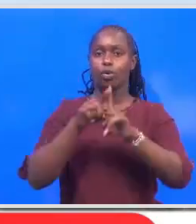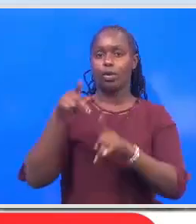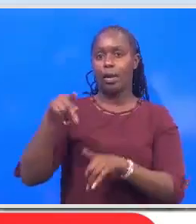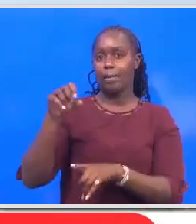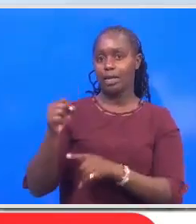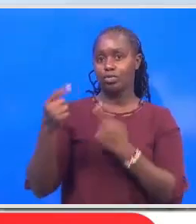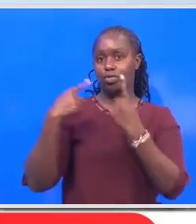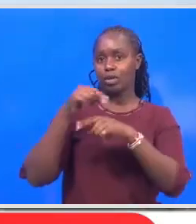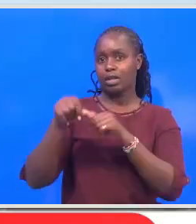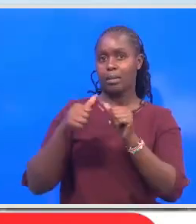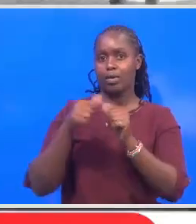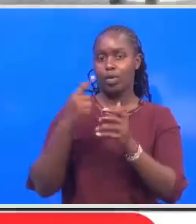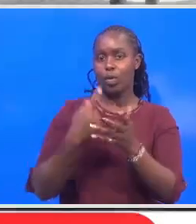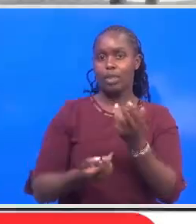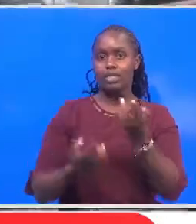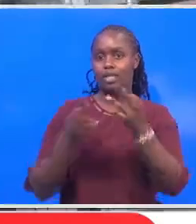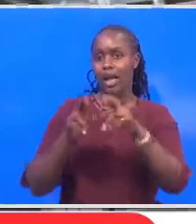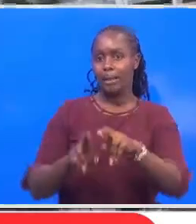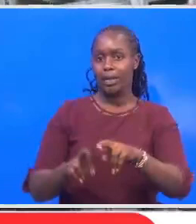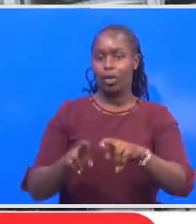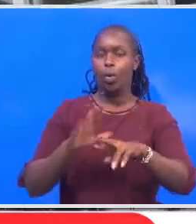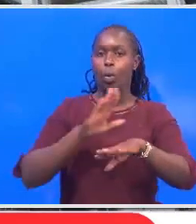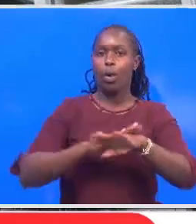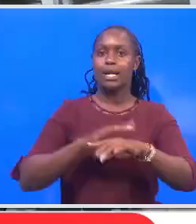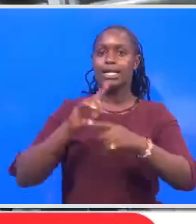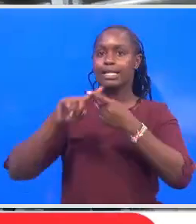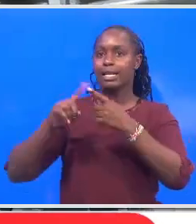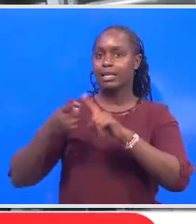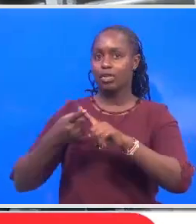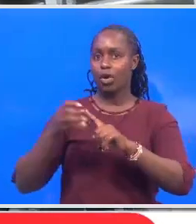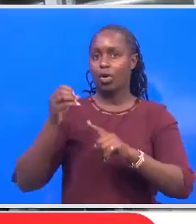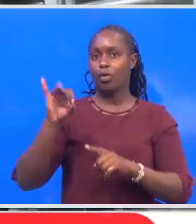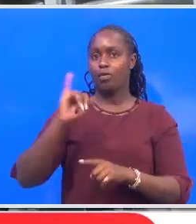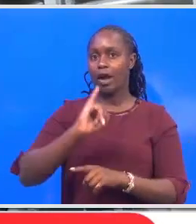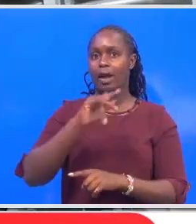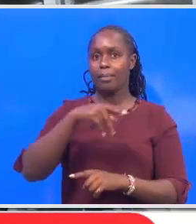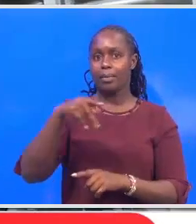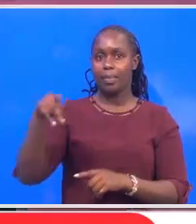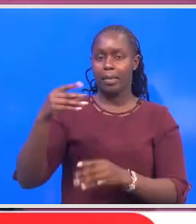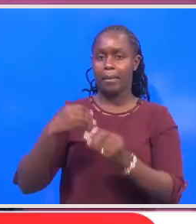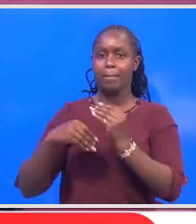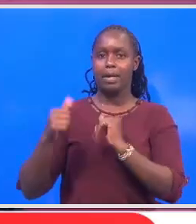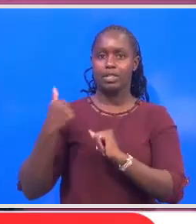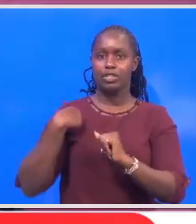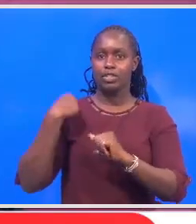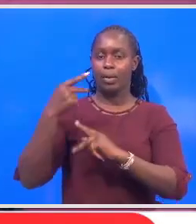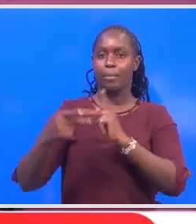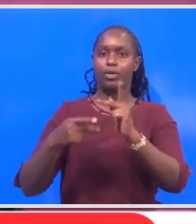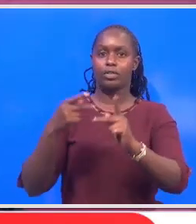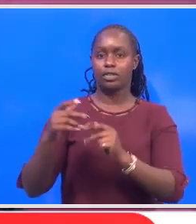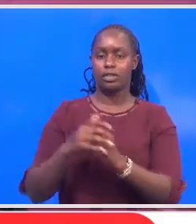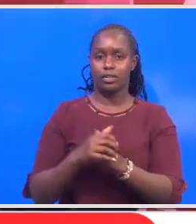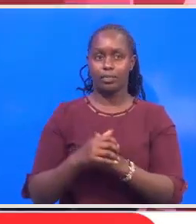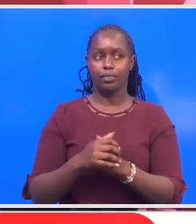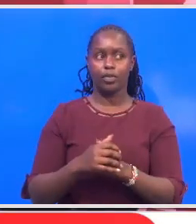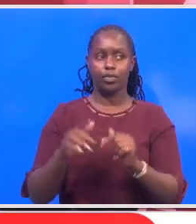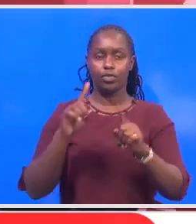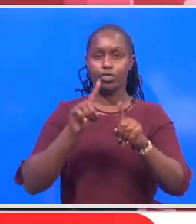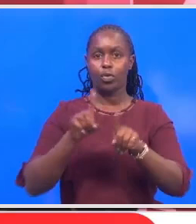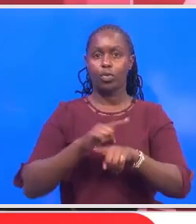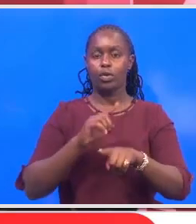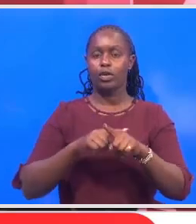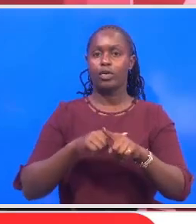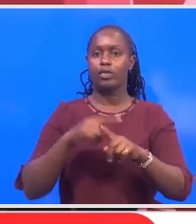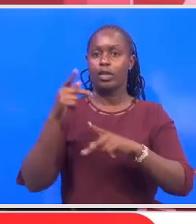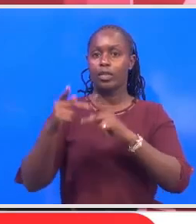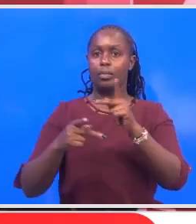darkness surrounding the standardization of IPP purchase prices. For the progress of standardizing these